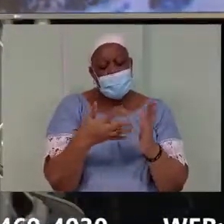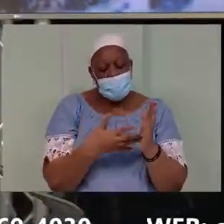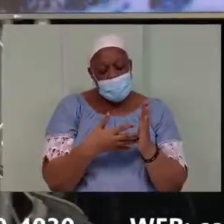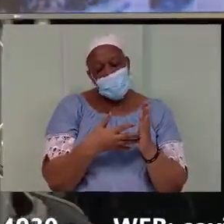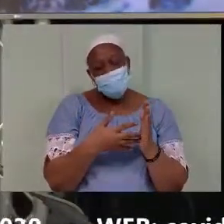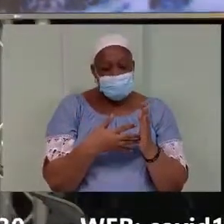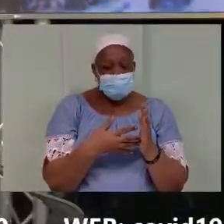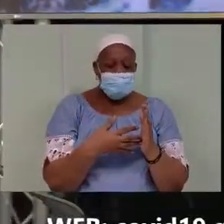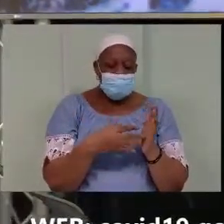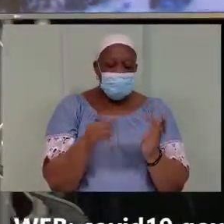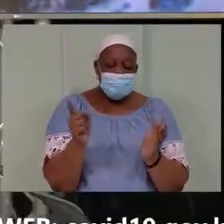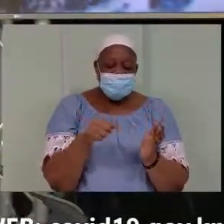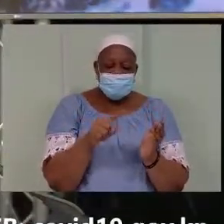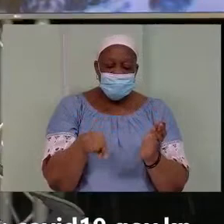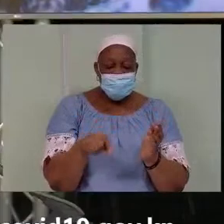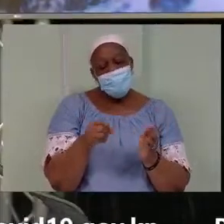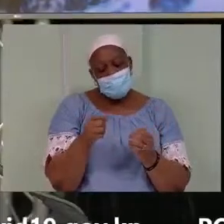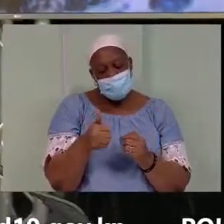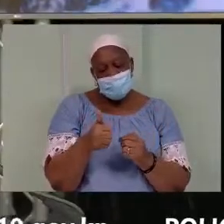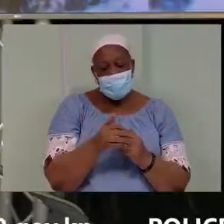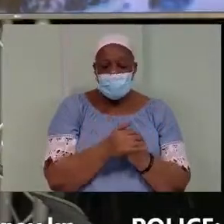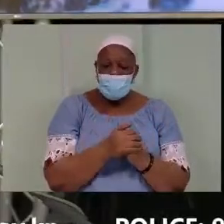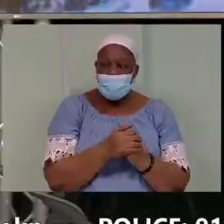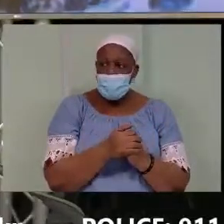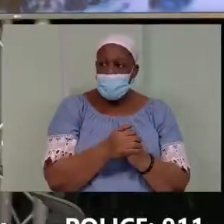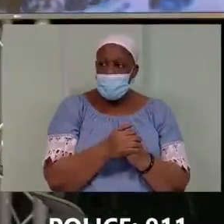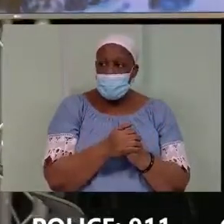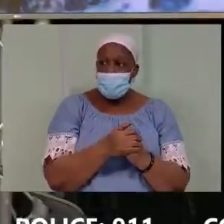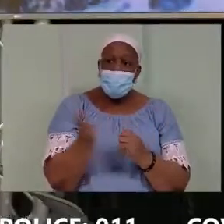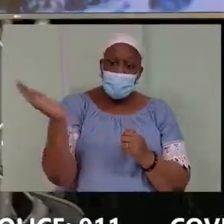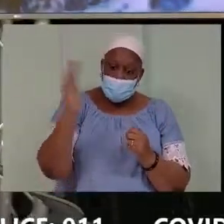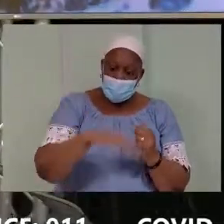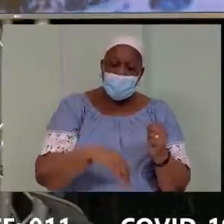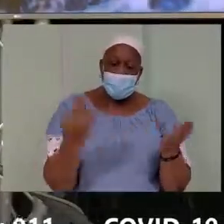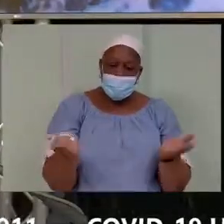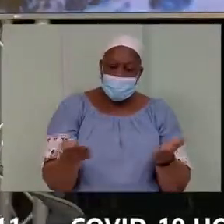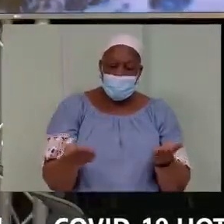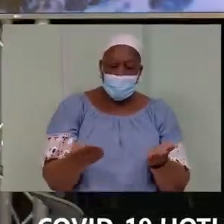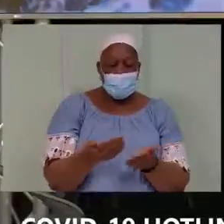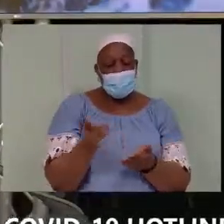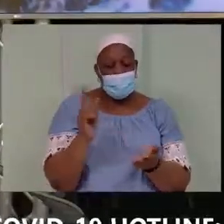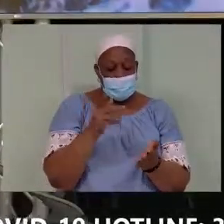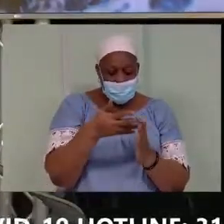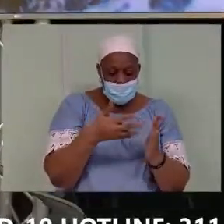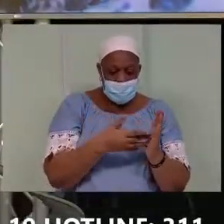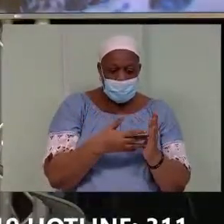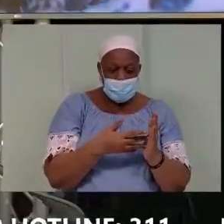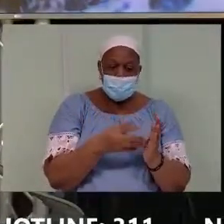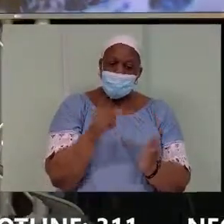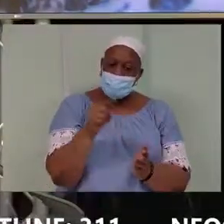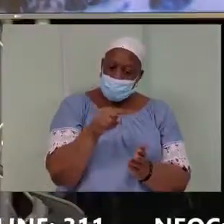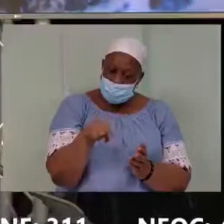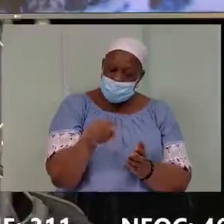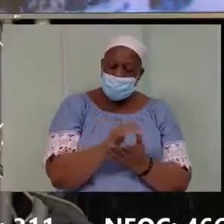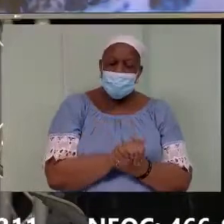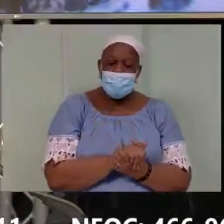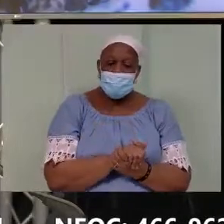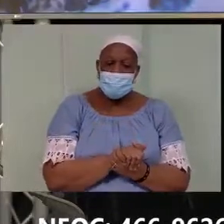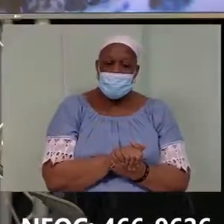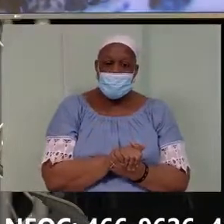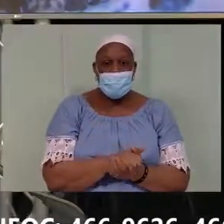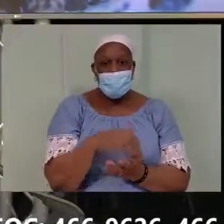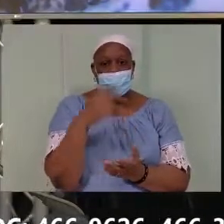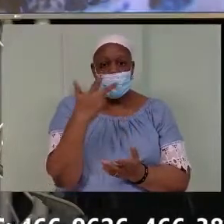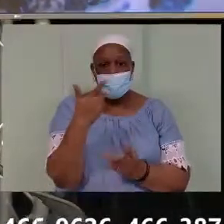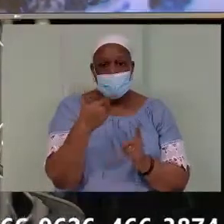They can be tested upon arrival. That test can be negative. And maybe after 3 to